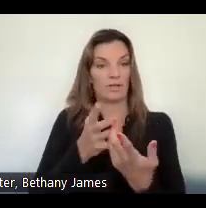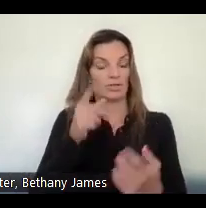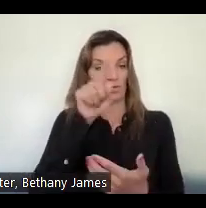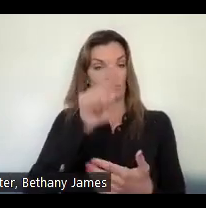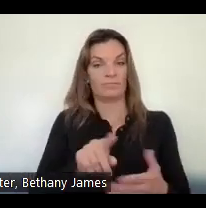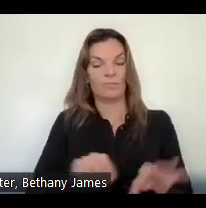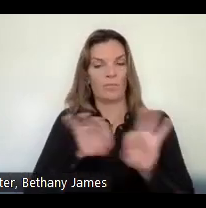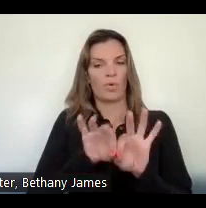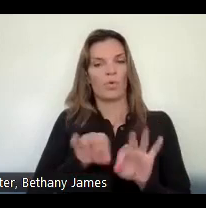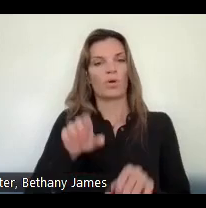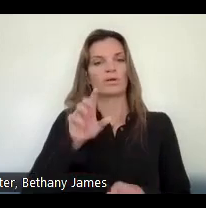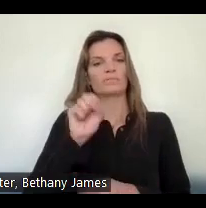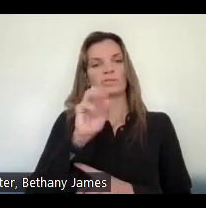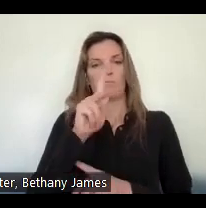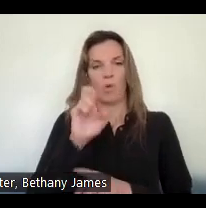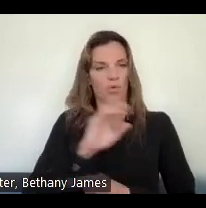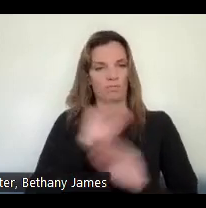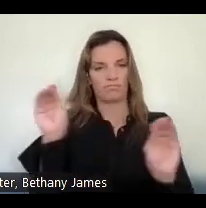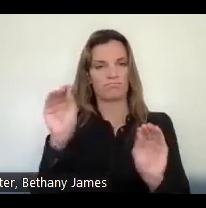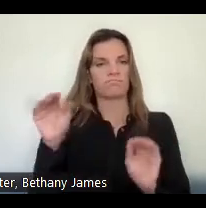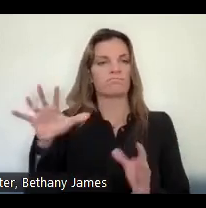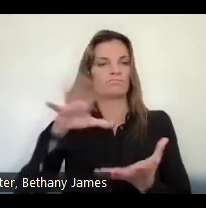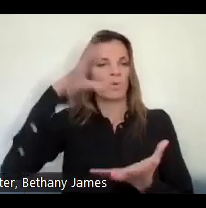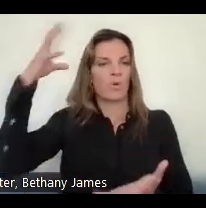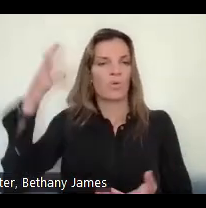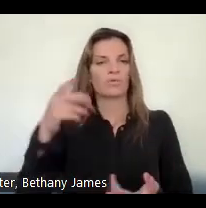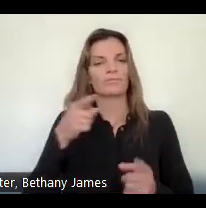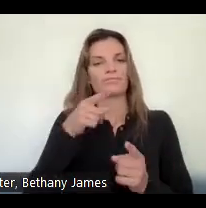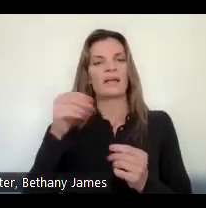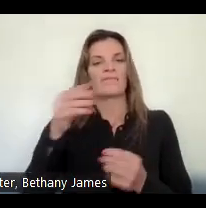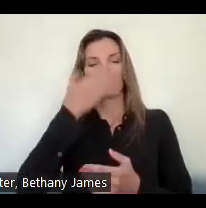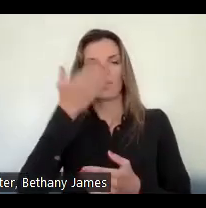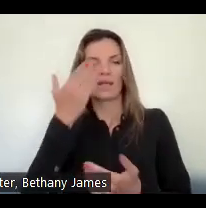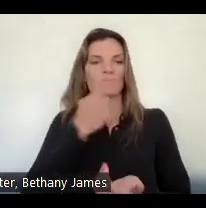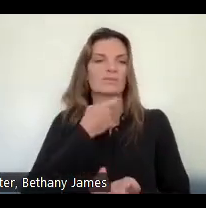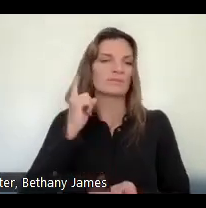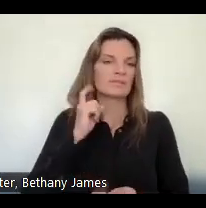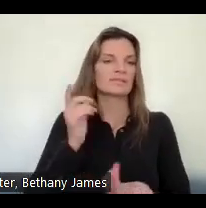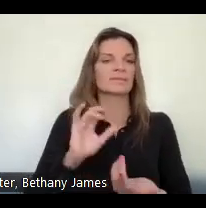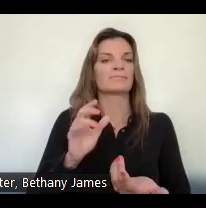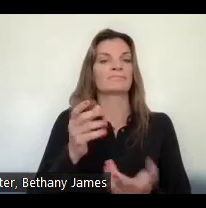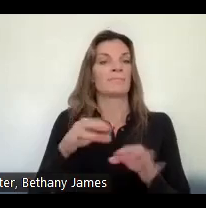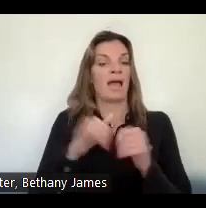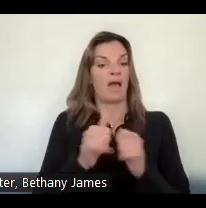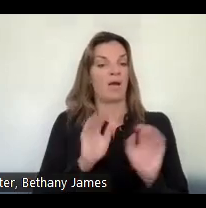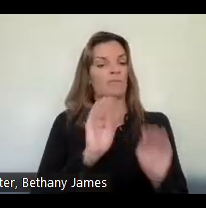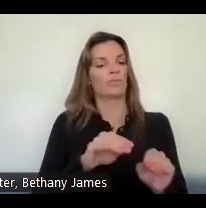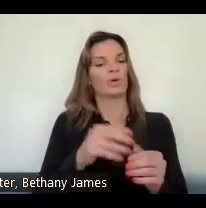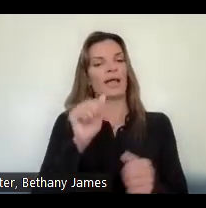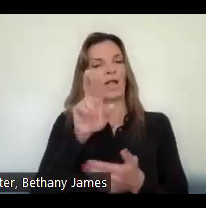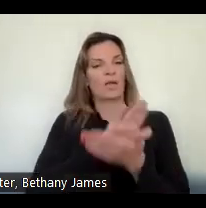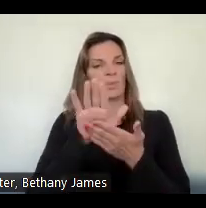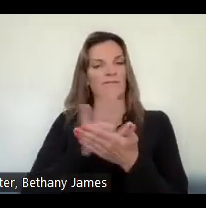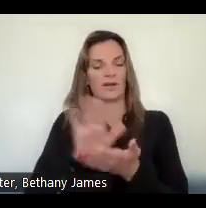a smoke-free and fragrance-free work environment, and such as including air purifiers and air cleaners. And I mentioned